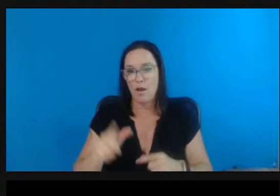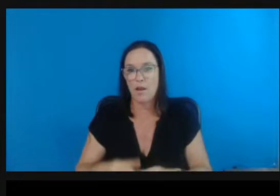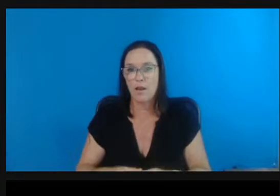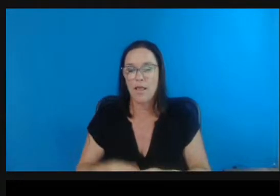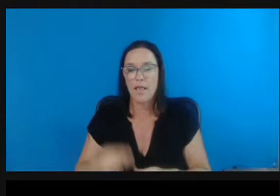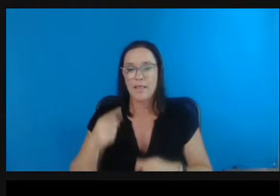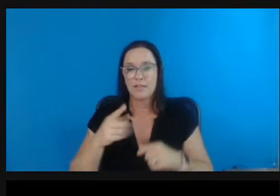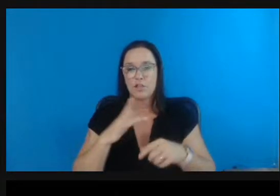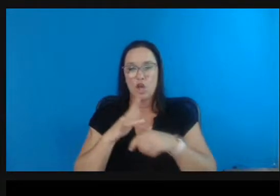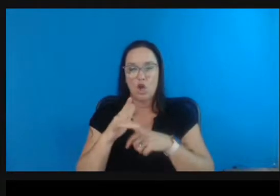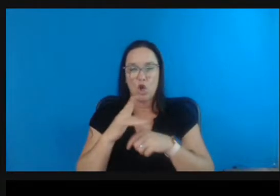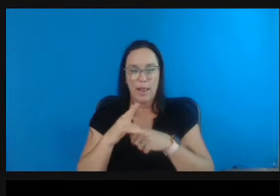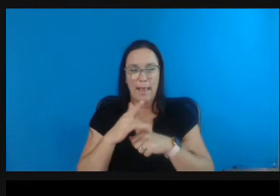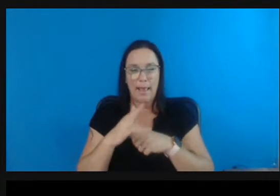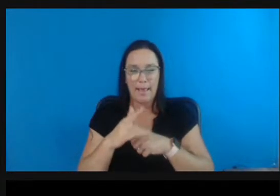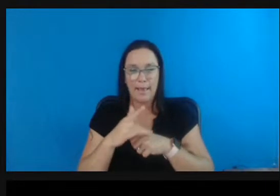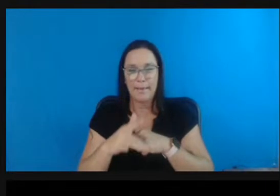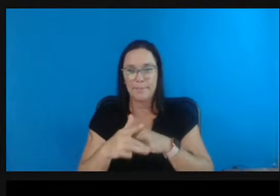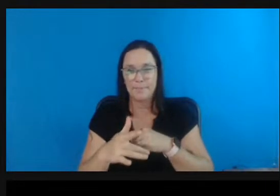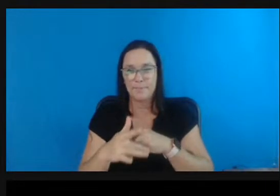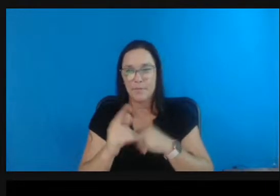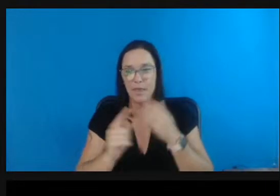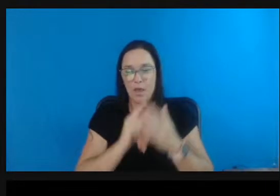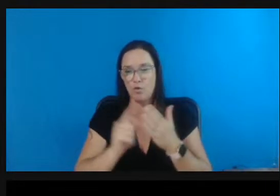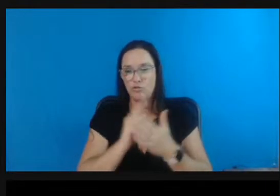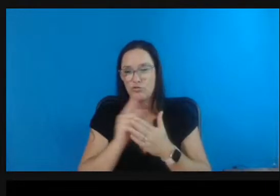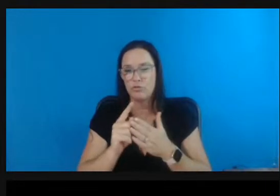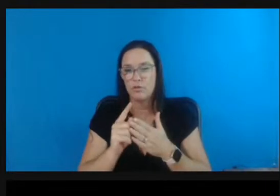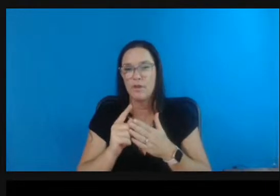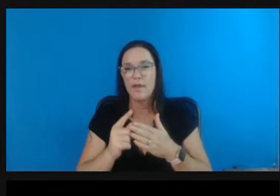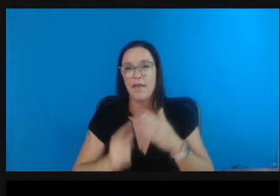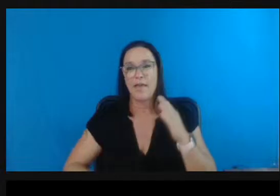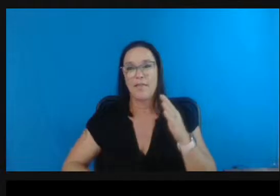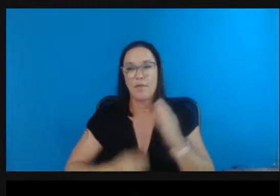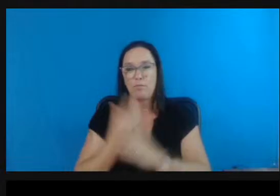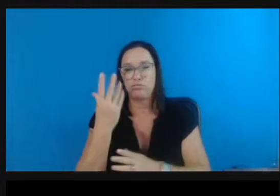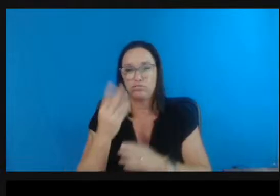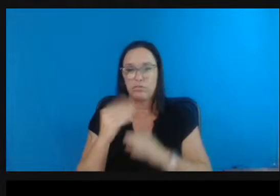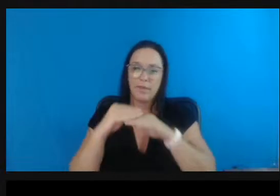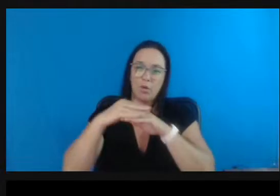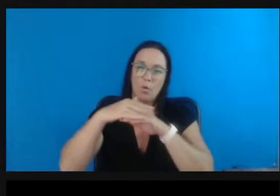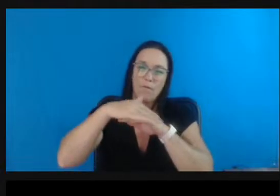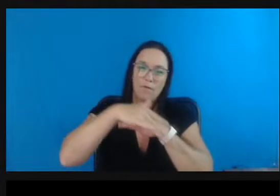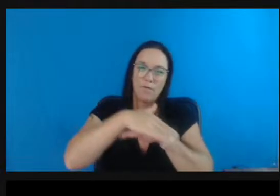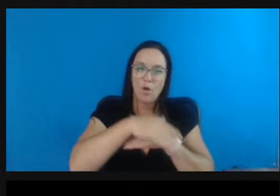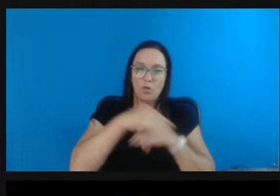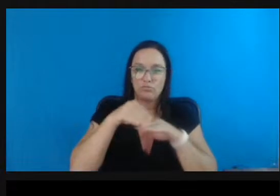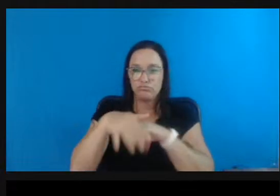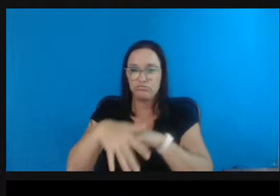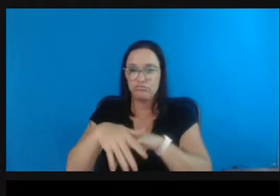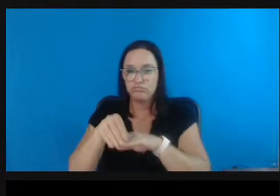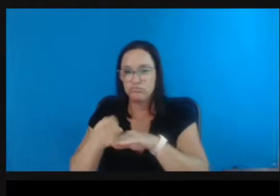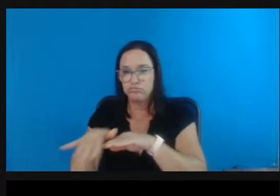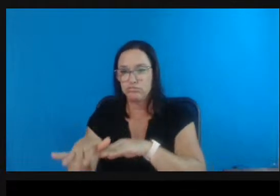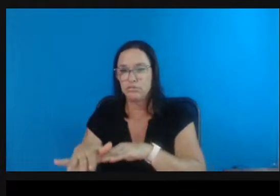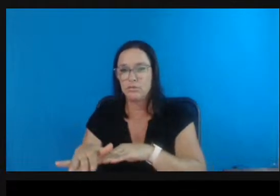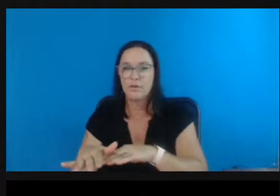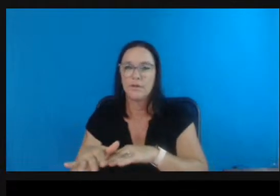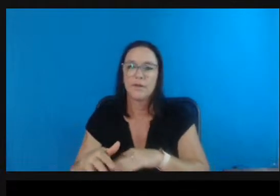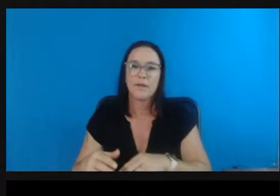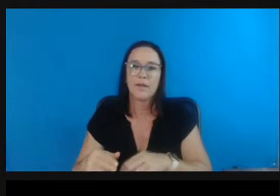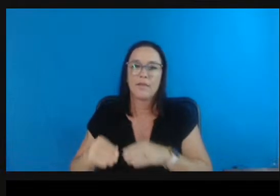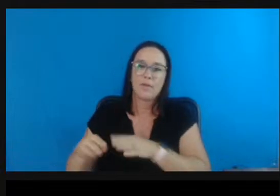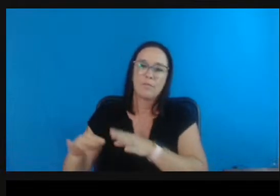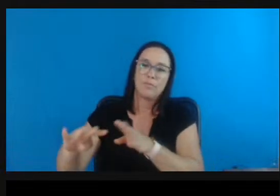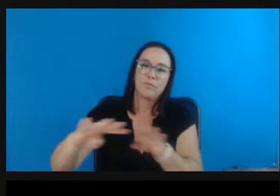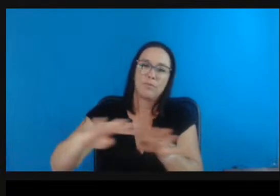early hours. And that higher fountain overflows off of various sides of the vent. The main channel is here facing to